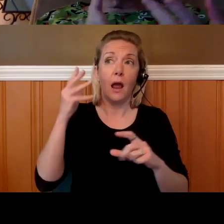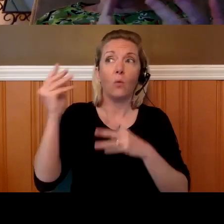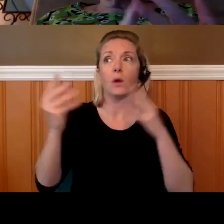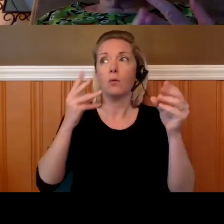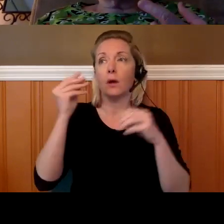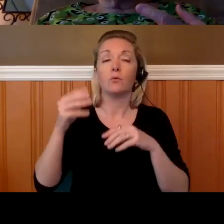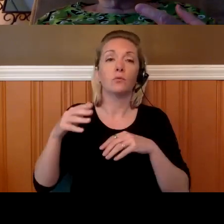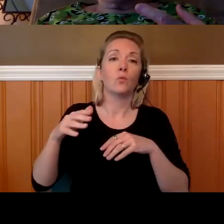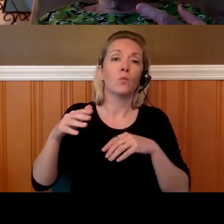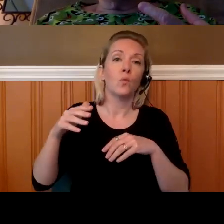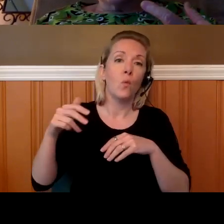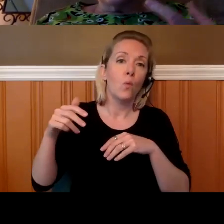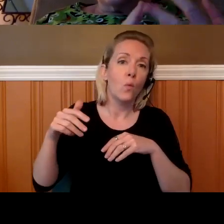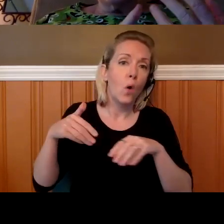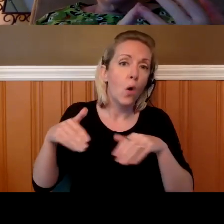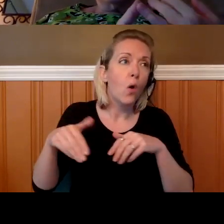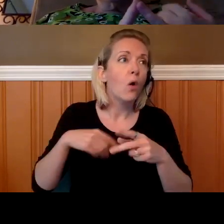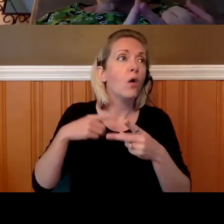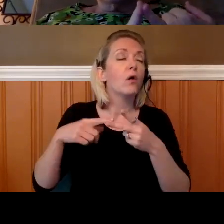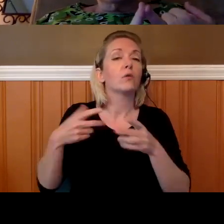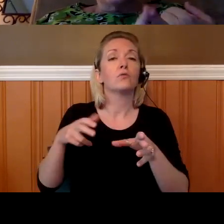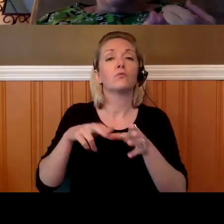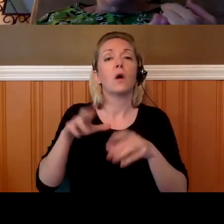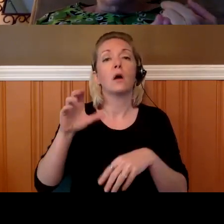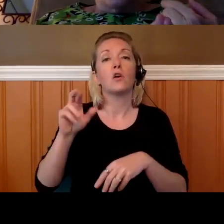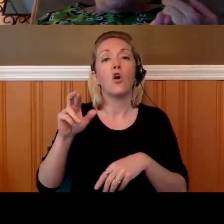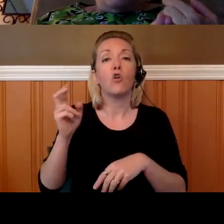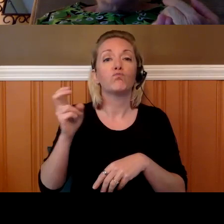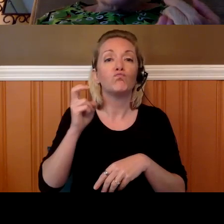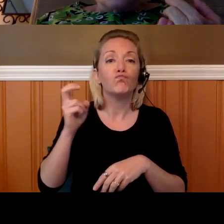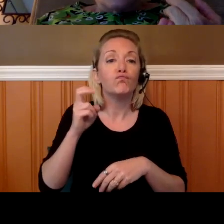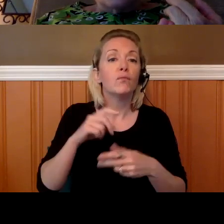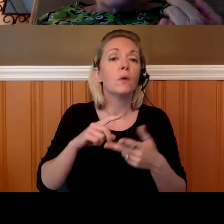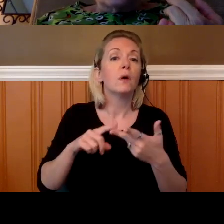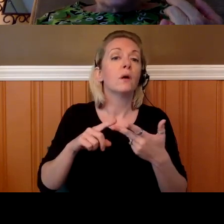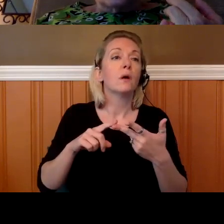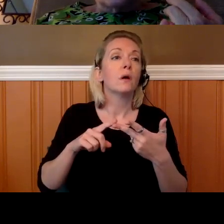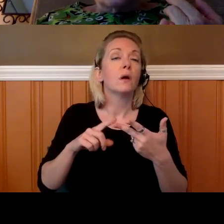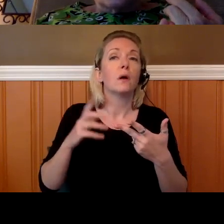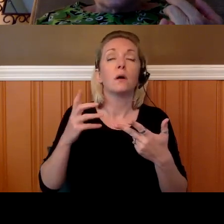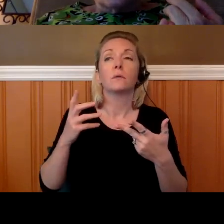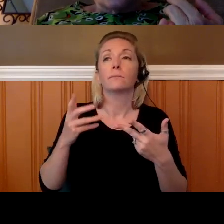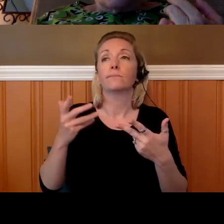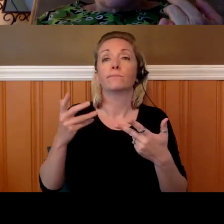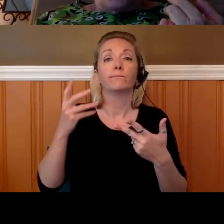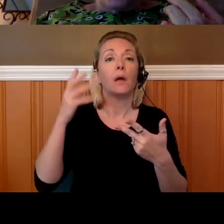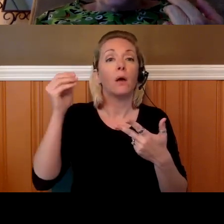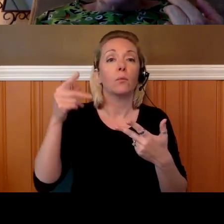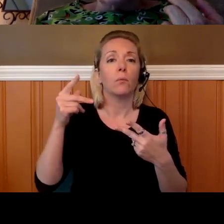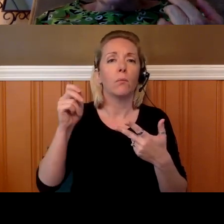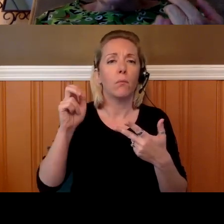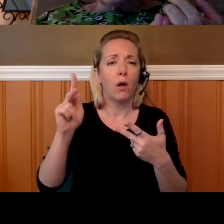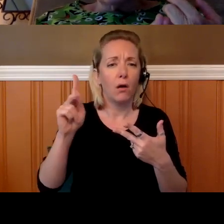could go for a ride in the car, she could go outside to the park. I think that's what